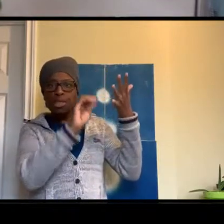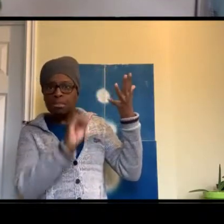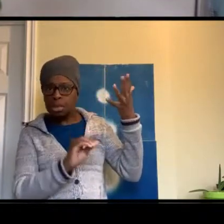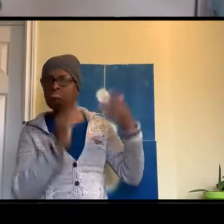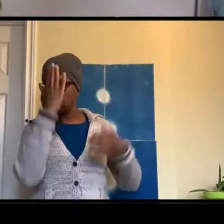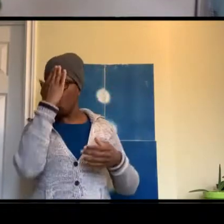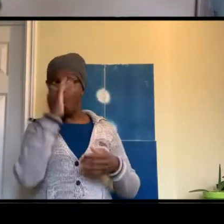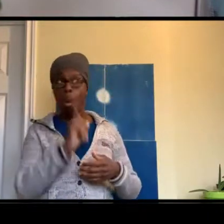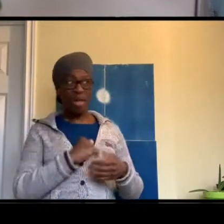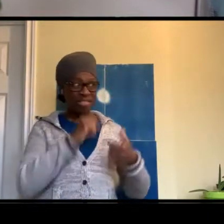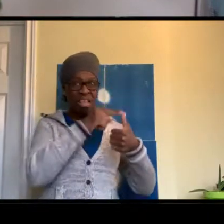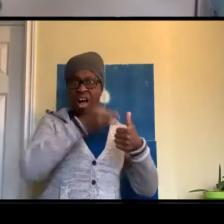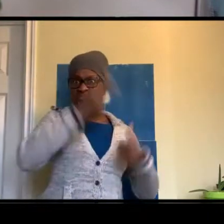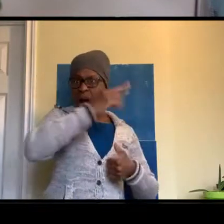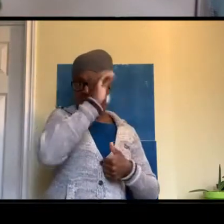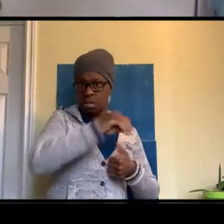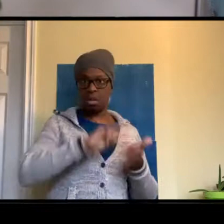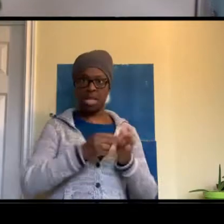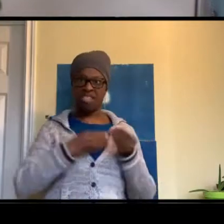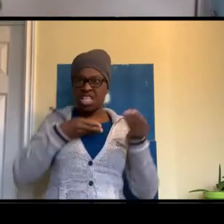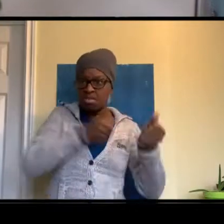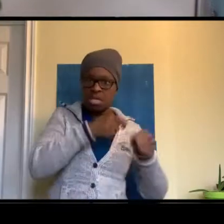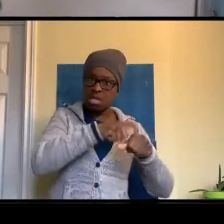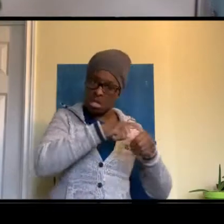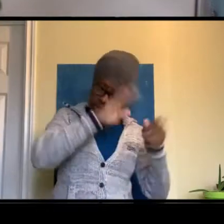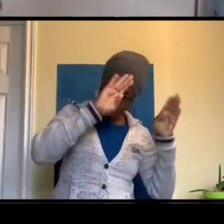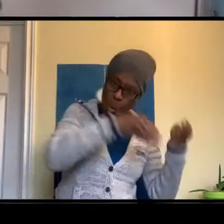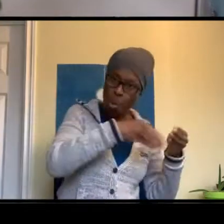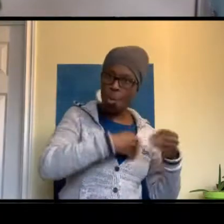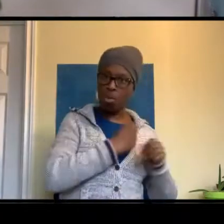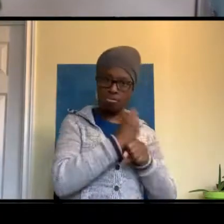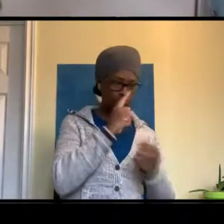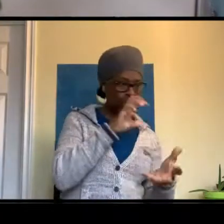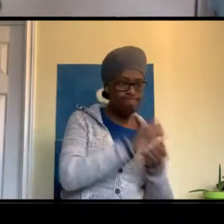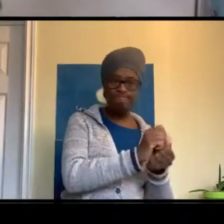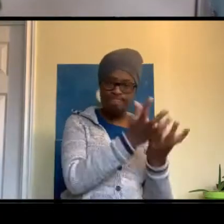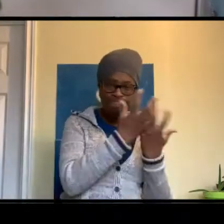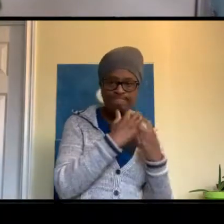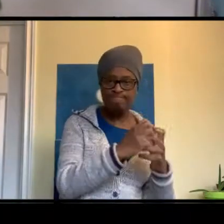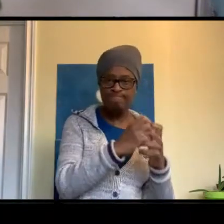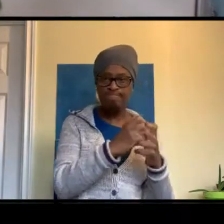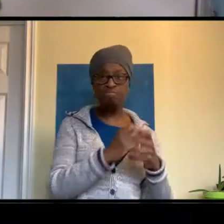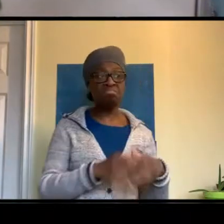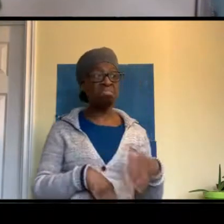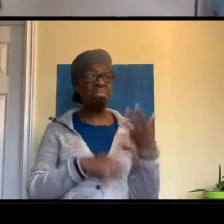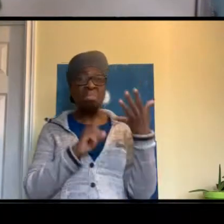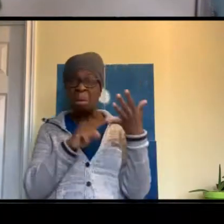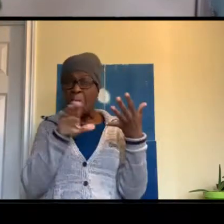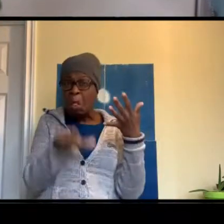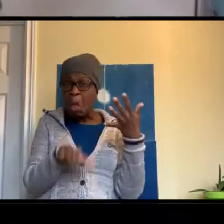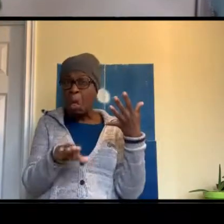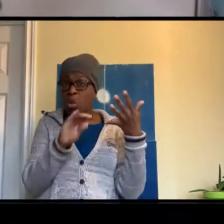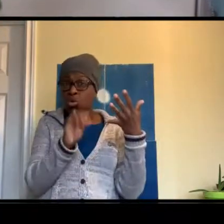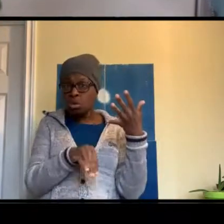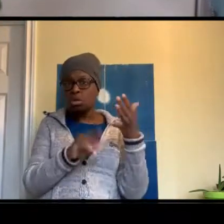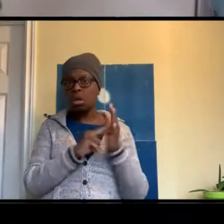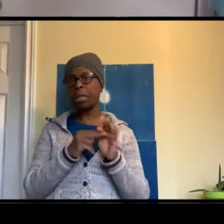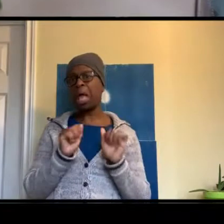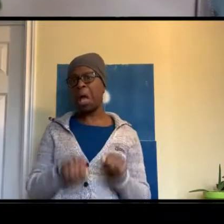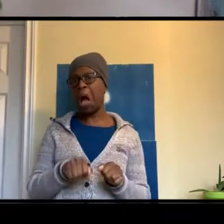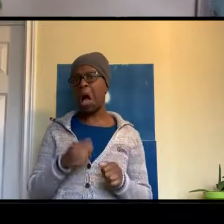and energy in making sure that this is the section that's, beefy and strong.